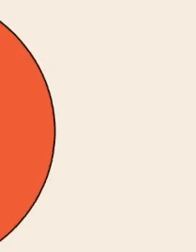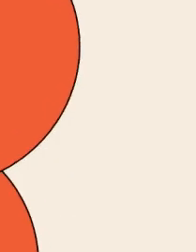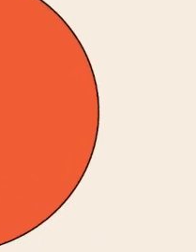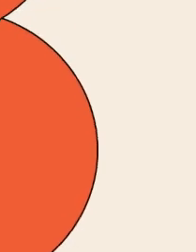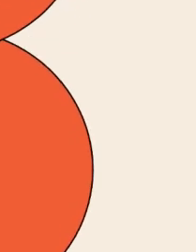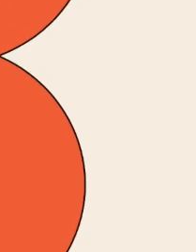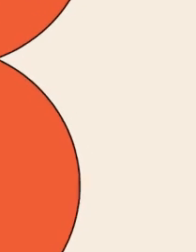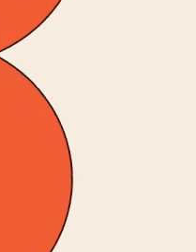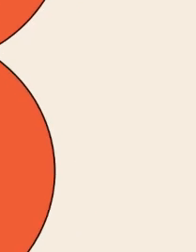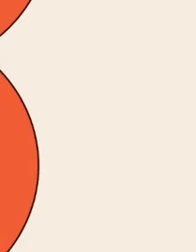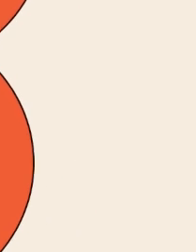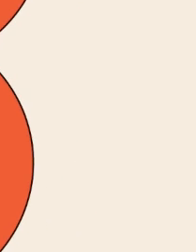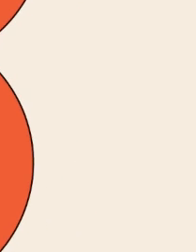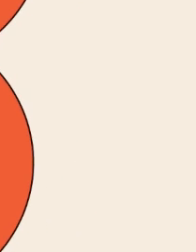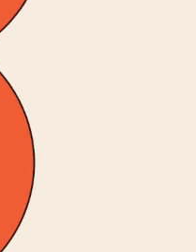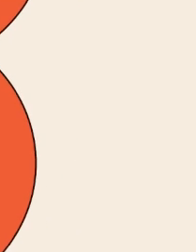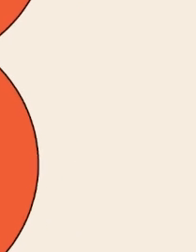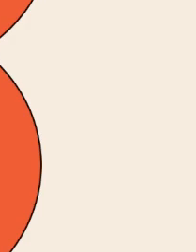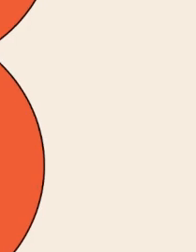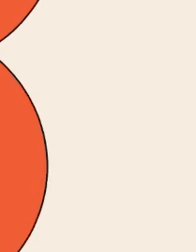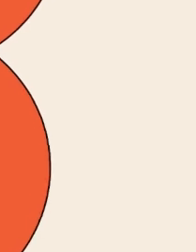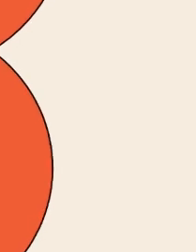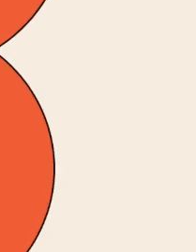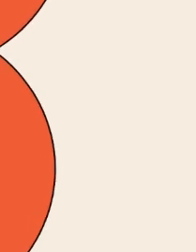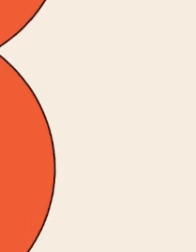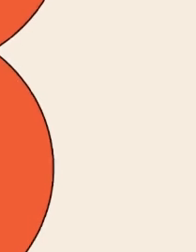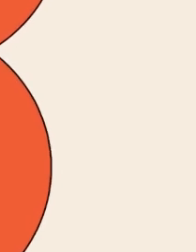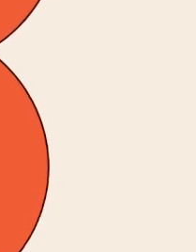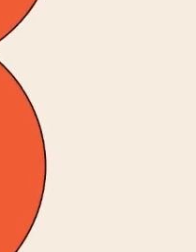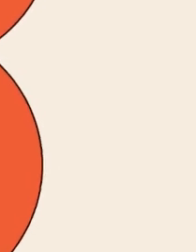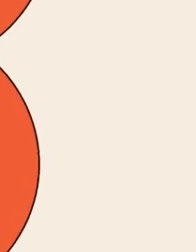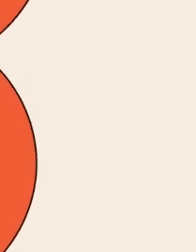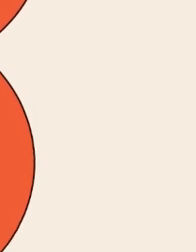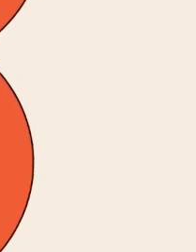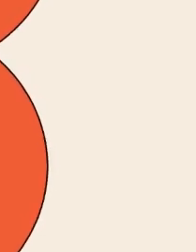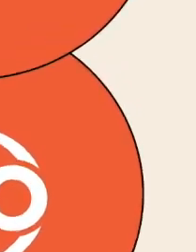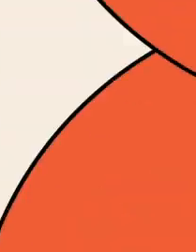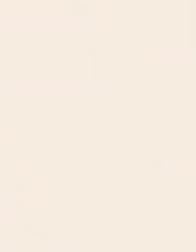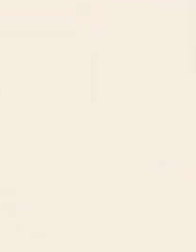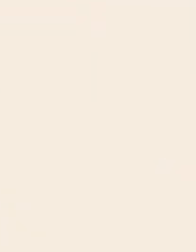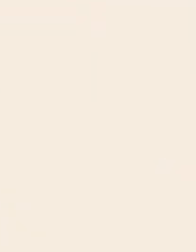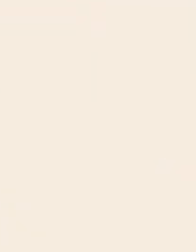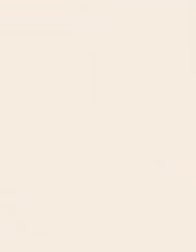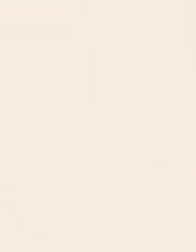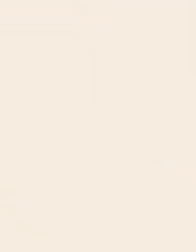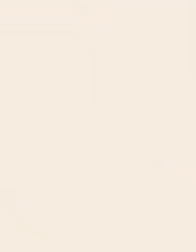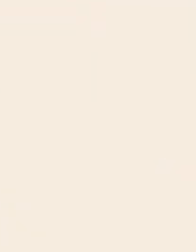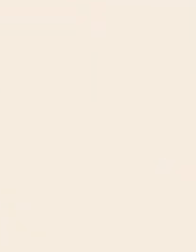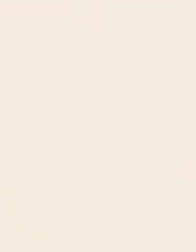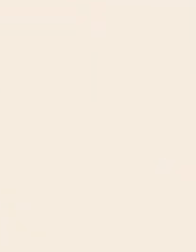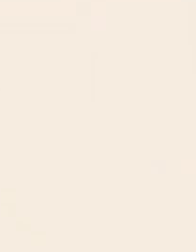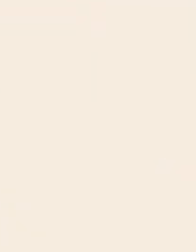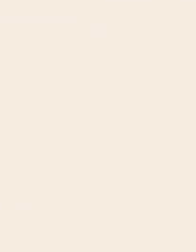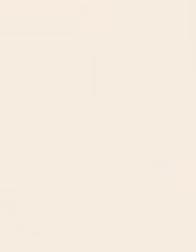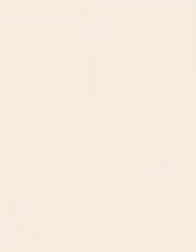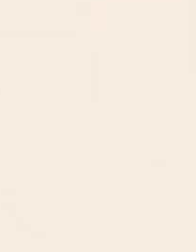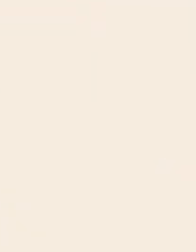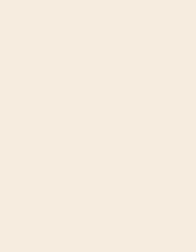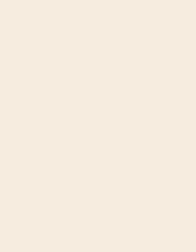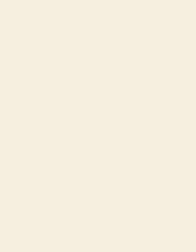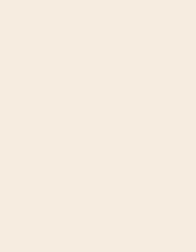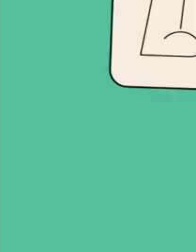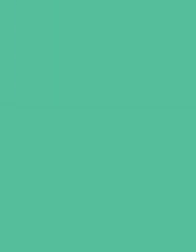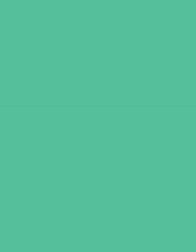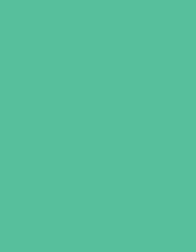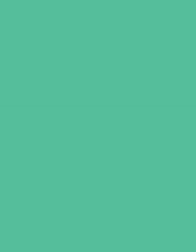Co-create through a collaborative community of practice between 8 organizations. Blend On supports governments, institutions,